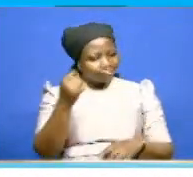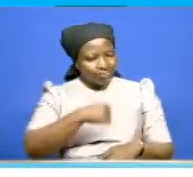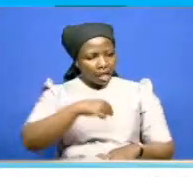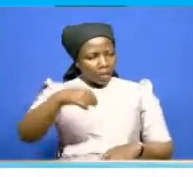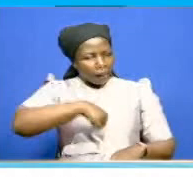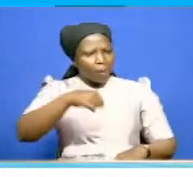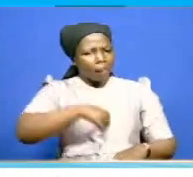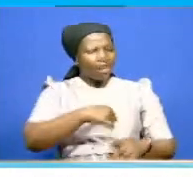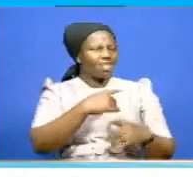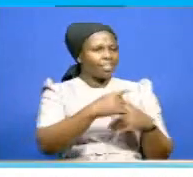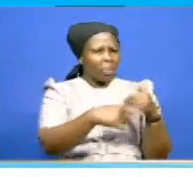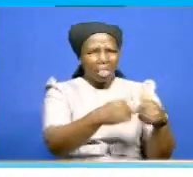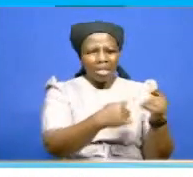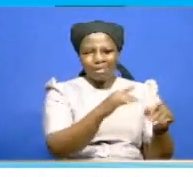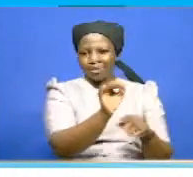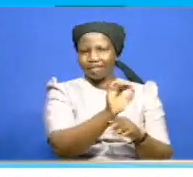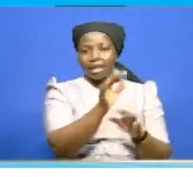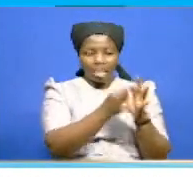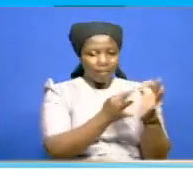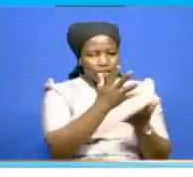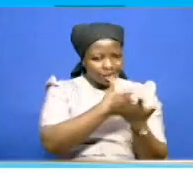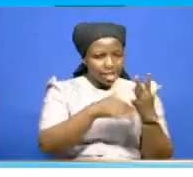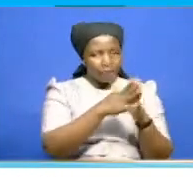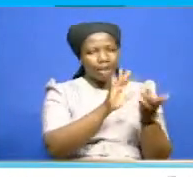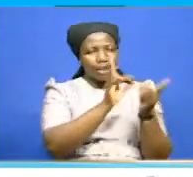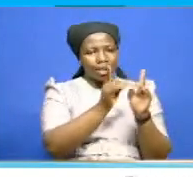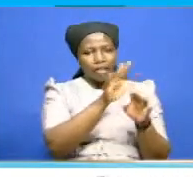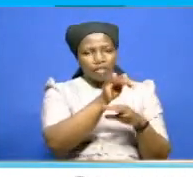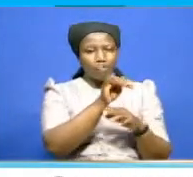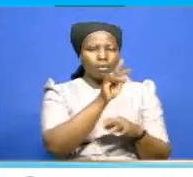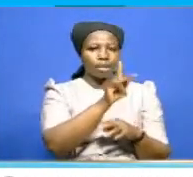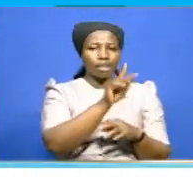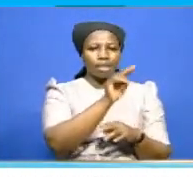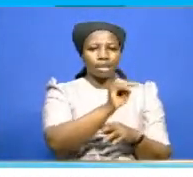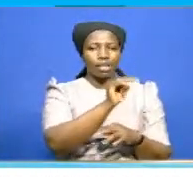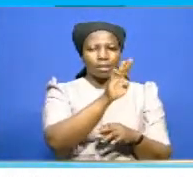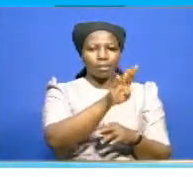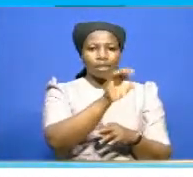interact with the data from the Kenya National Bureau of Statistics, they will tell you that